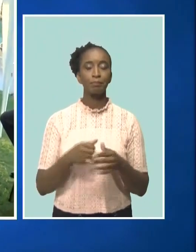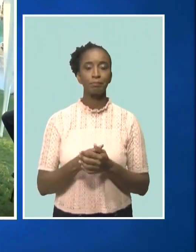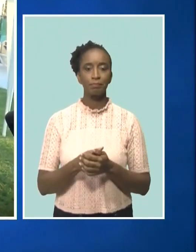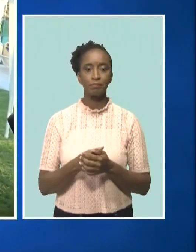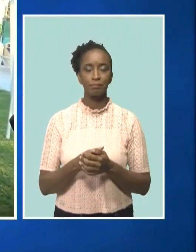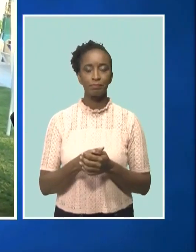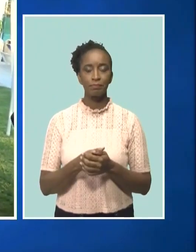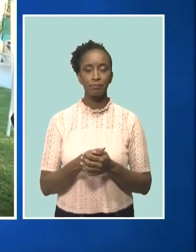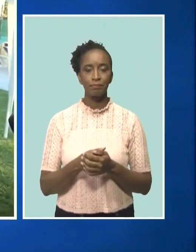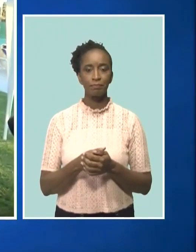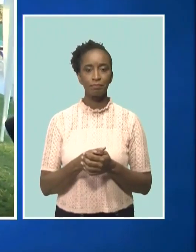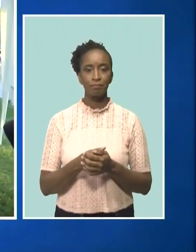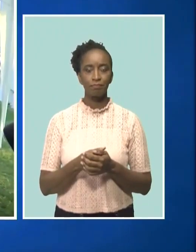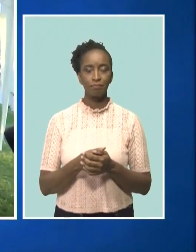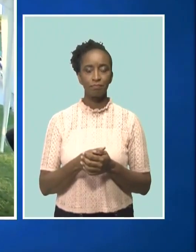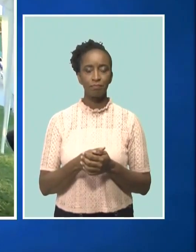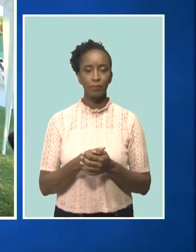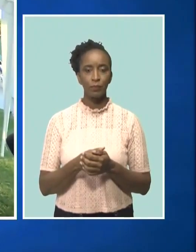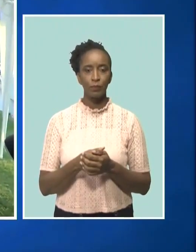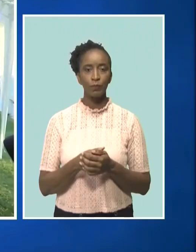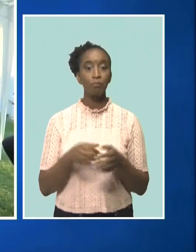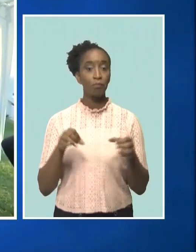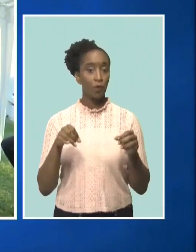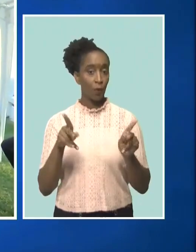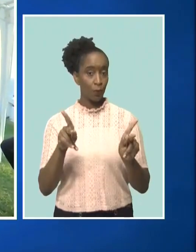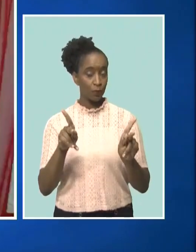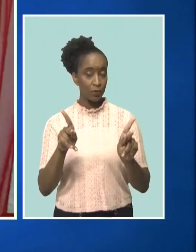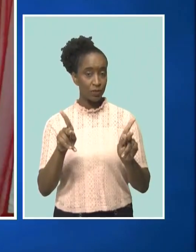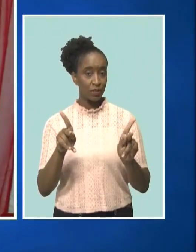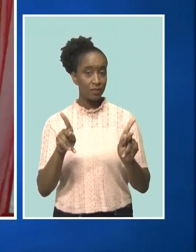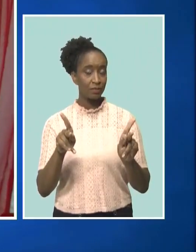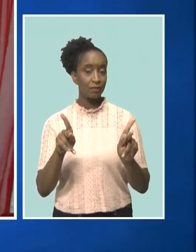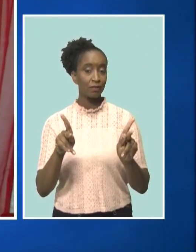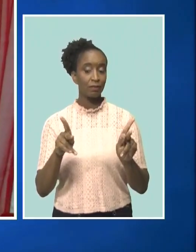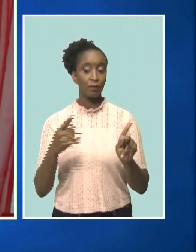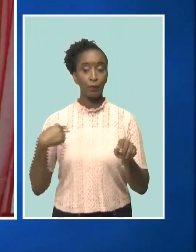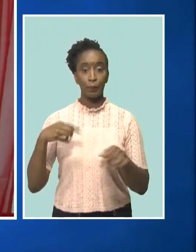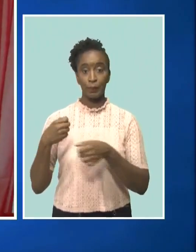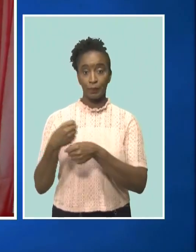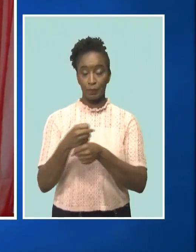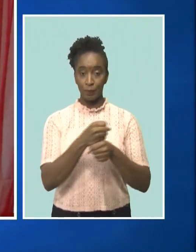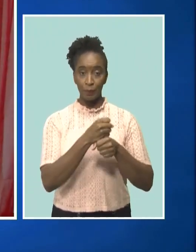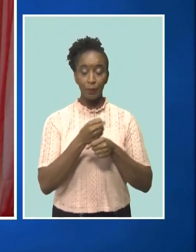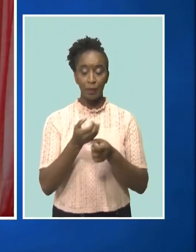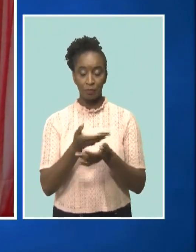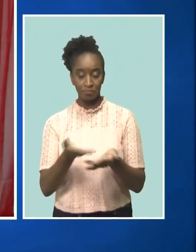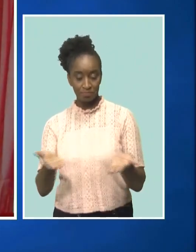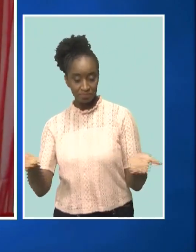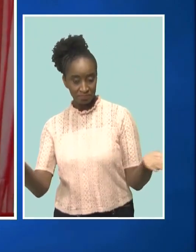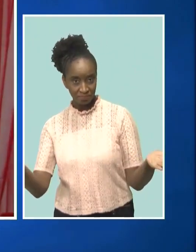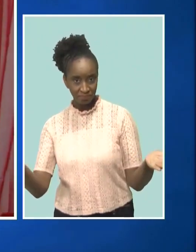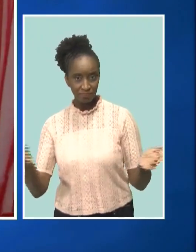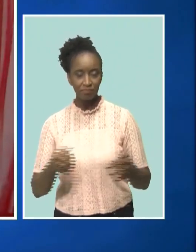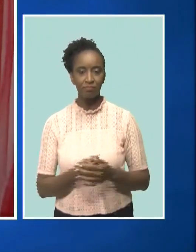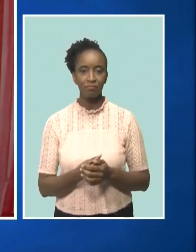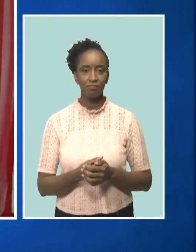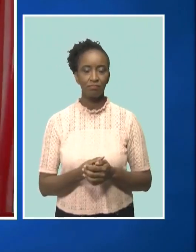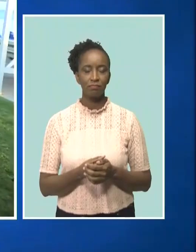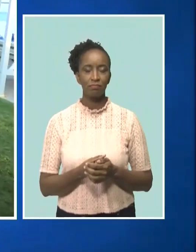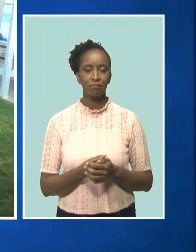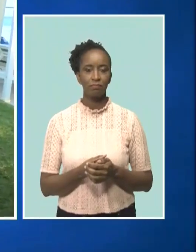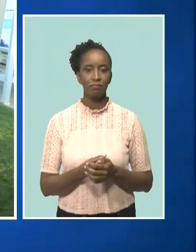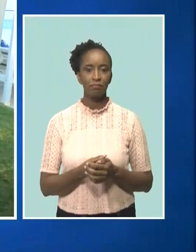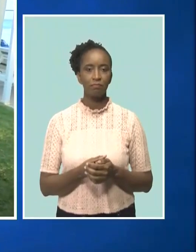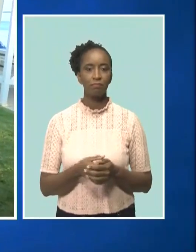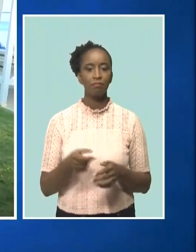where we are given the opportunity to showcase some of our lovely treats. The attraction right now